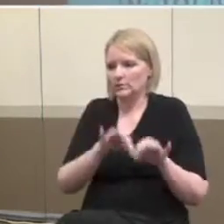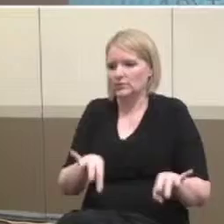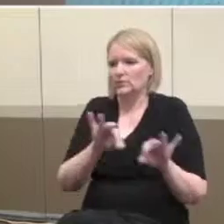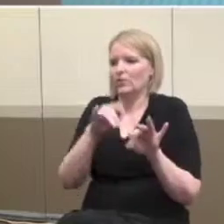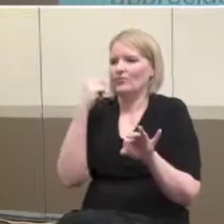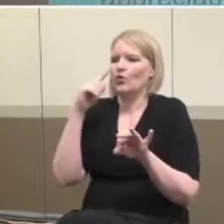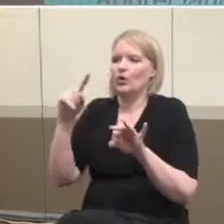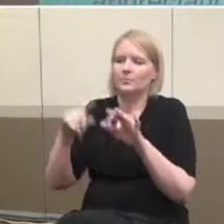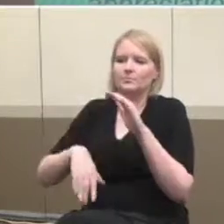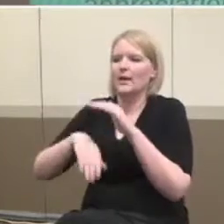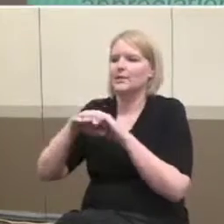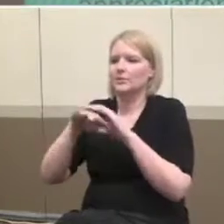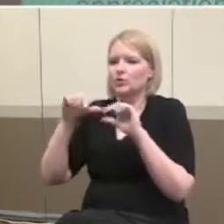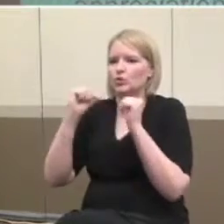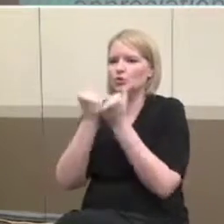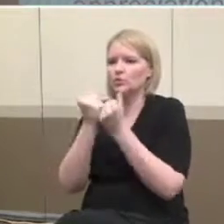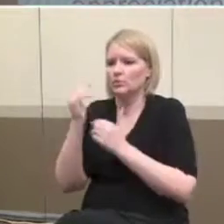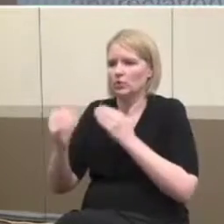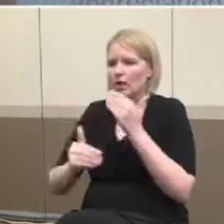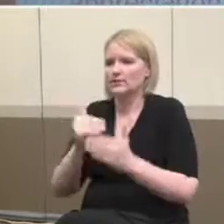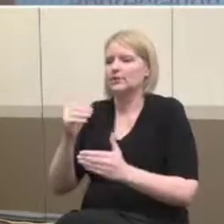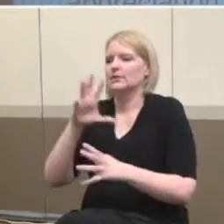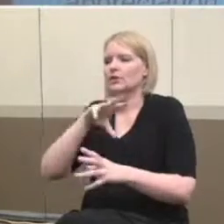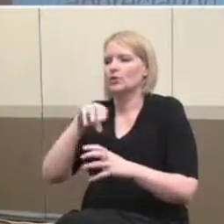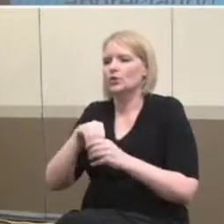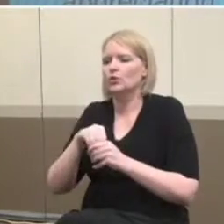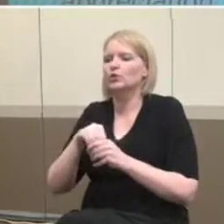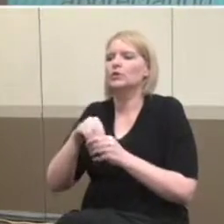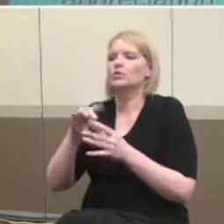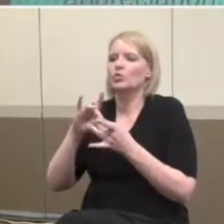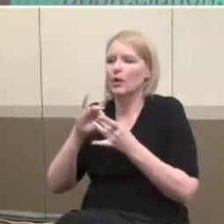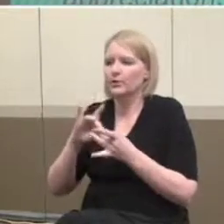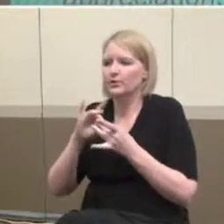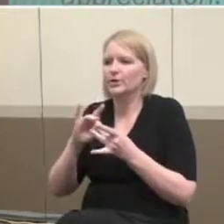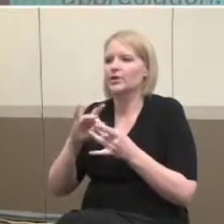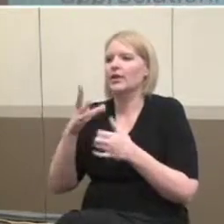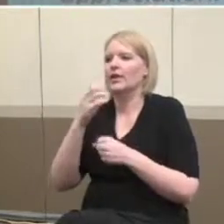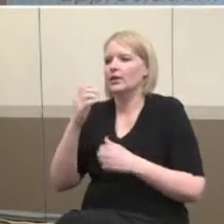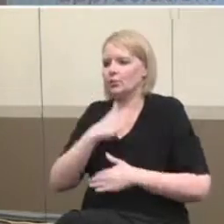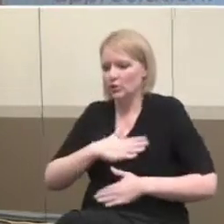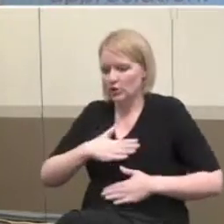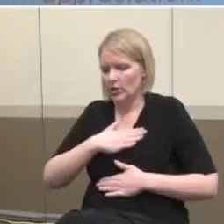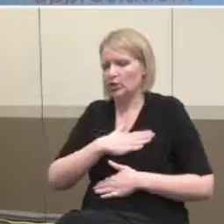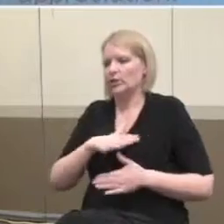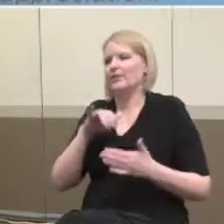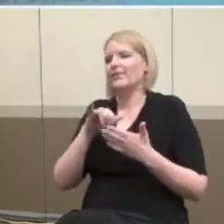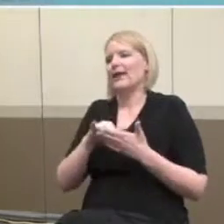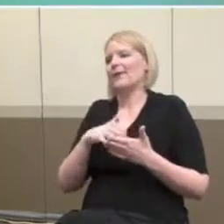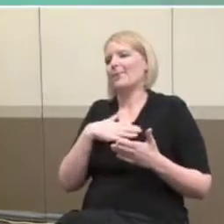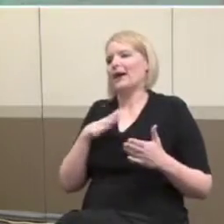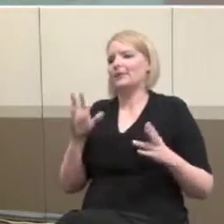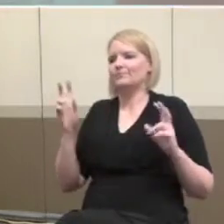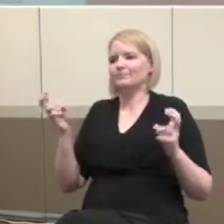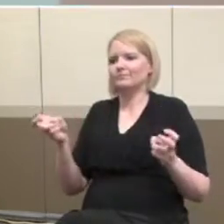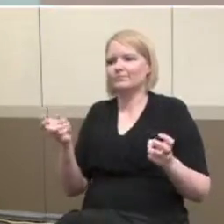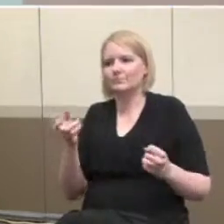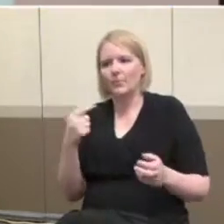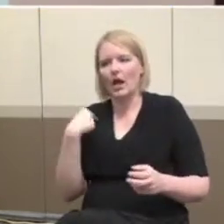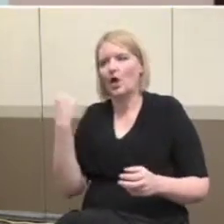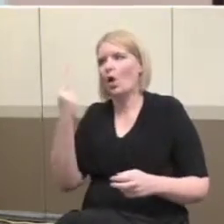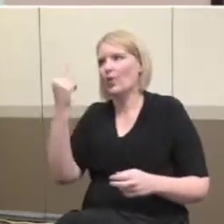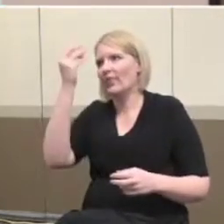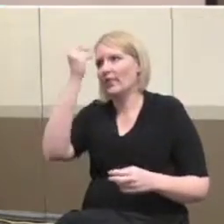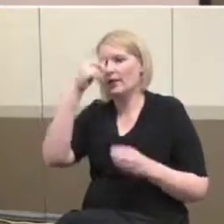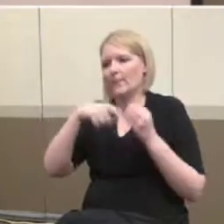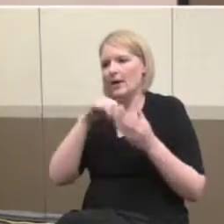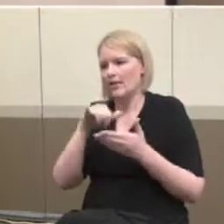to maximize a successful group process: inclusion, cooperation, and appreciation. And that's kind of my mantra. Those are the things I